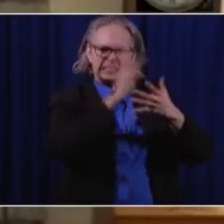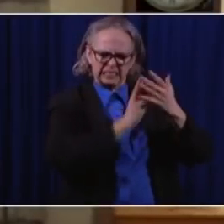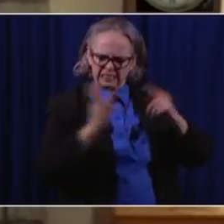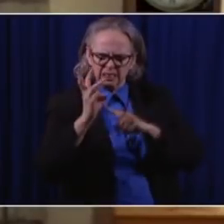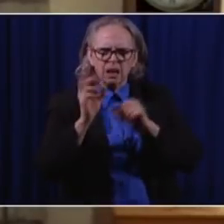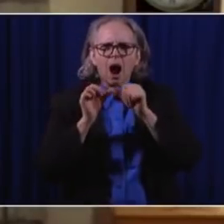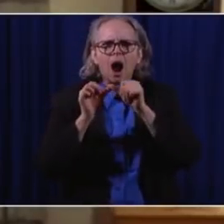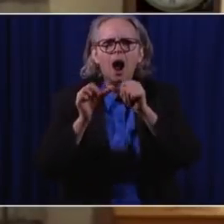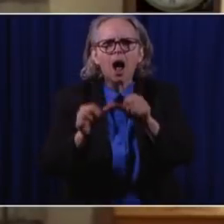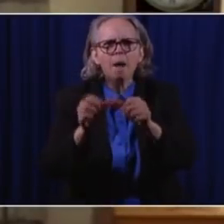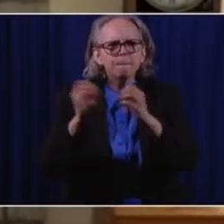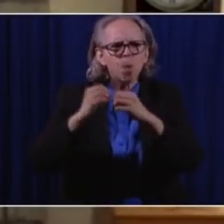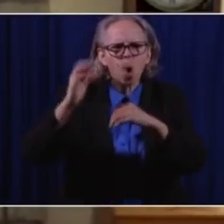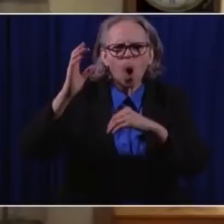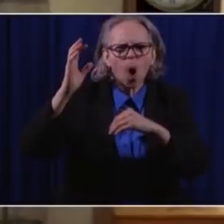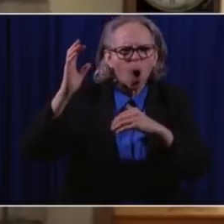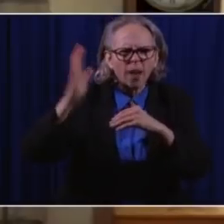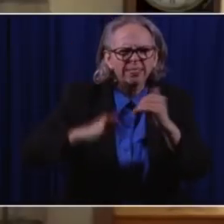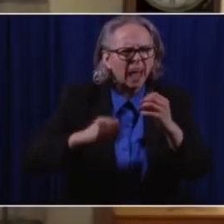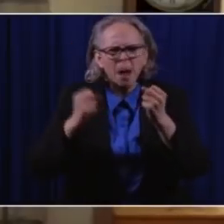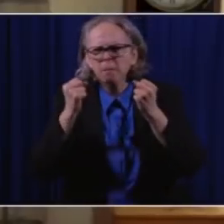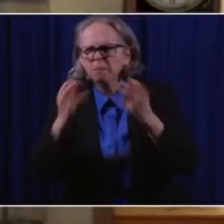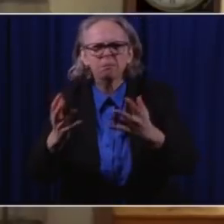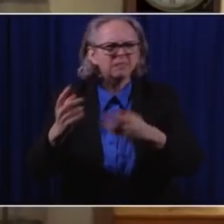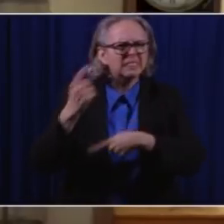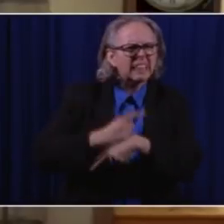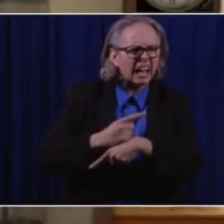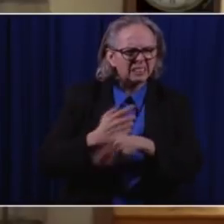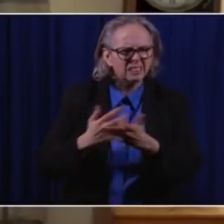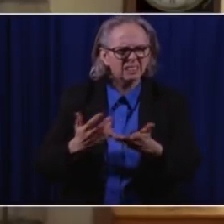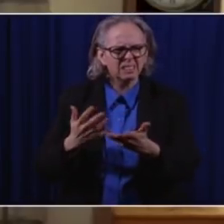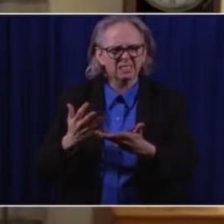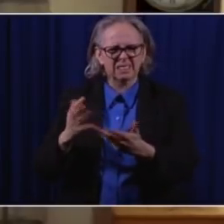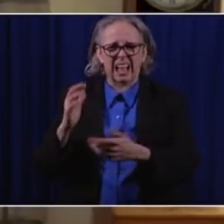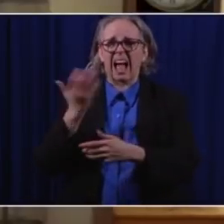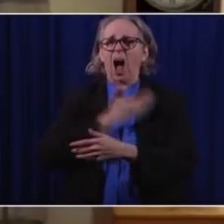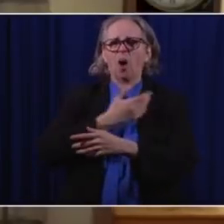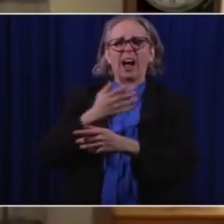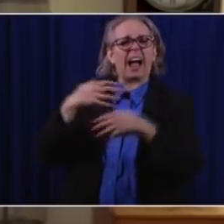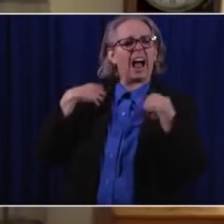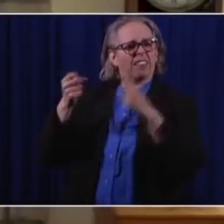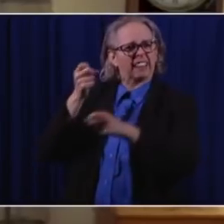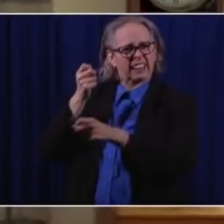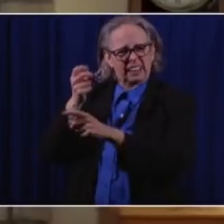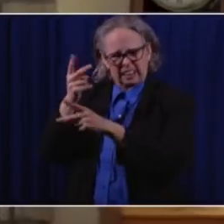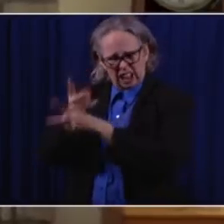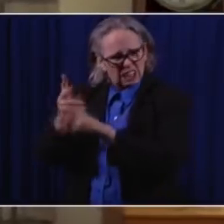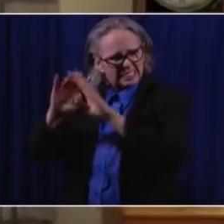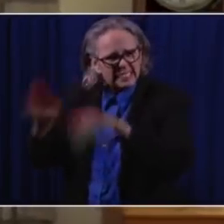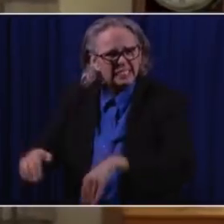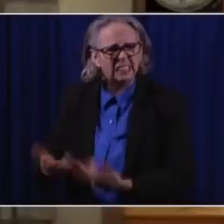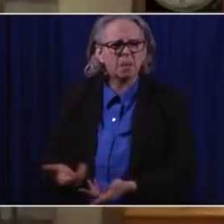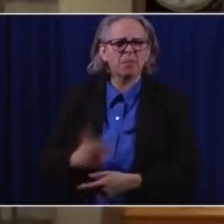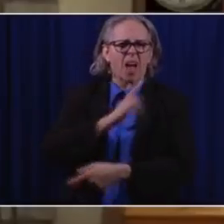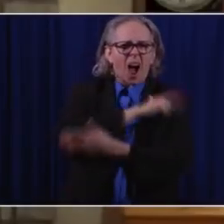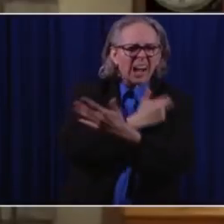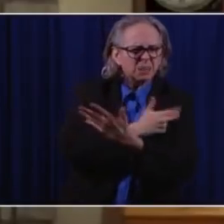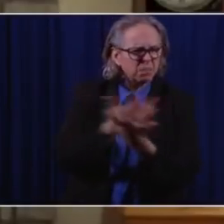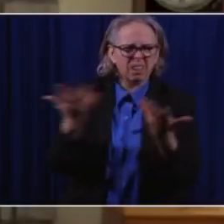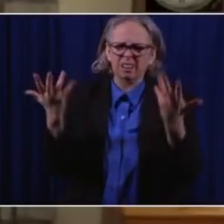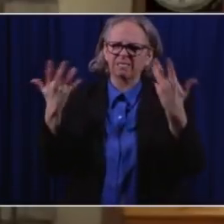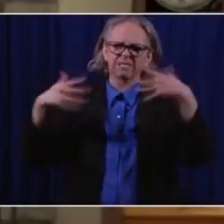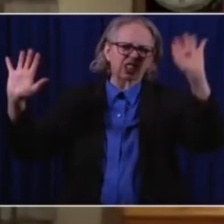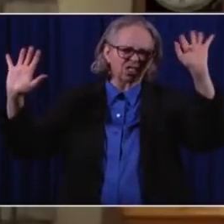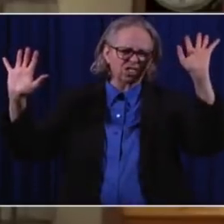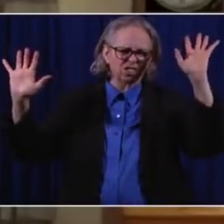our hospitals. In addition, this is also the first week where we do not have any yellow counties at all. So Franklin County is